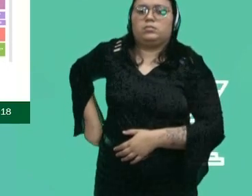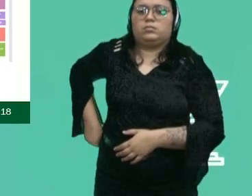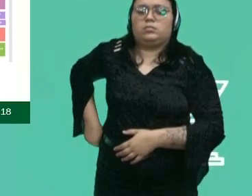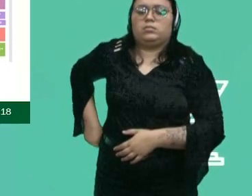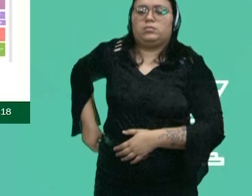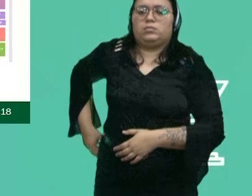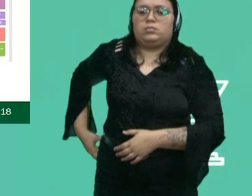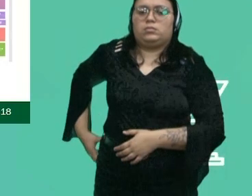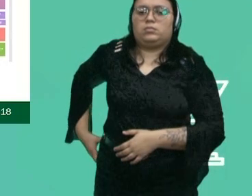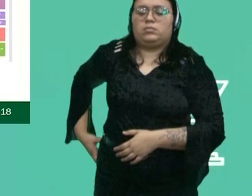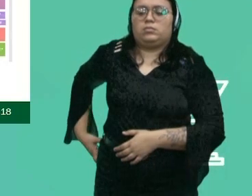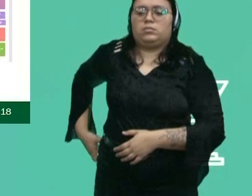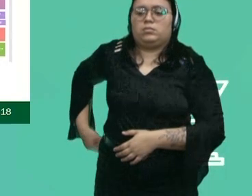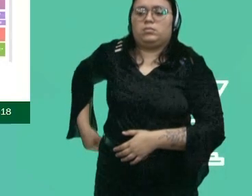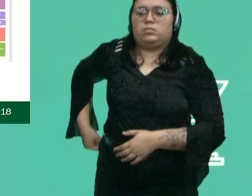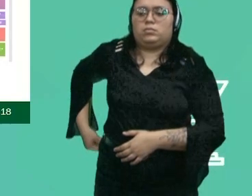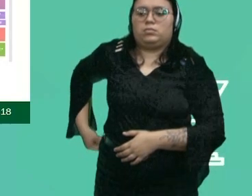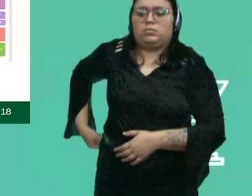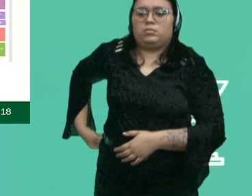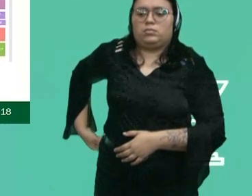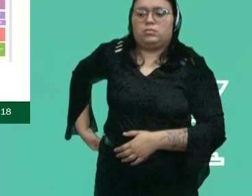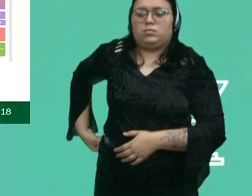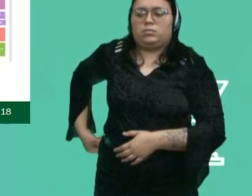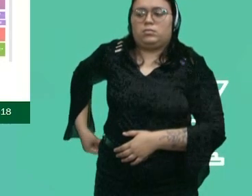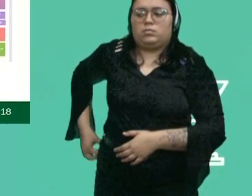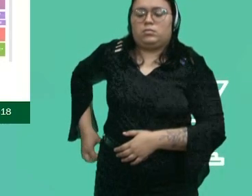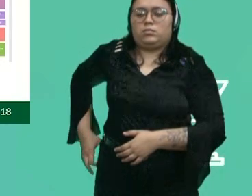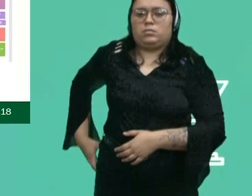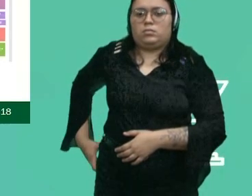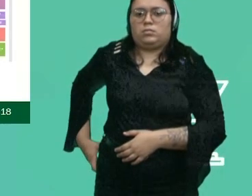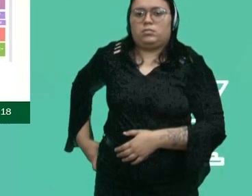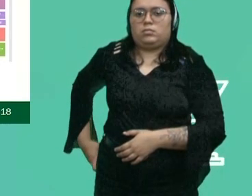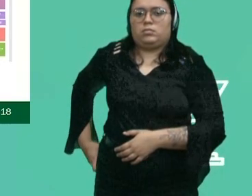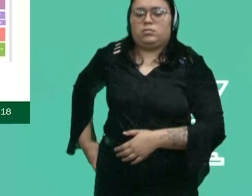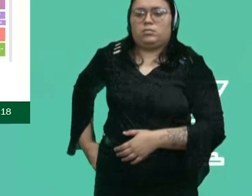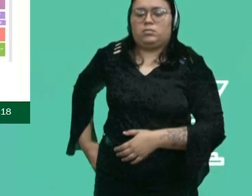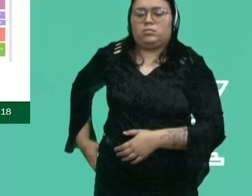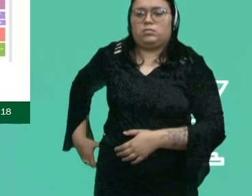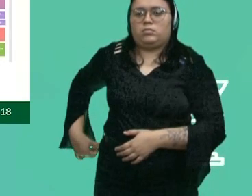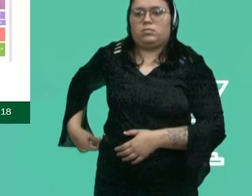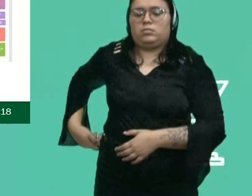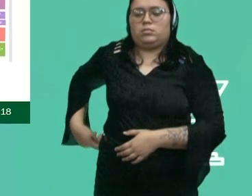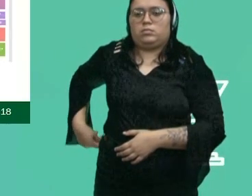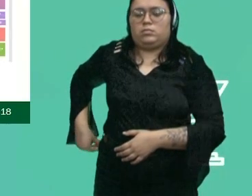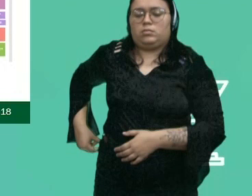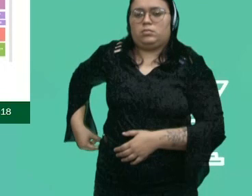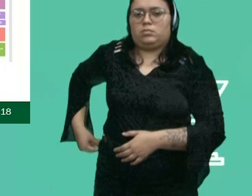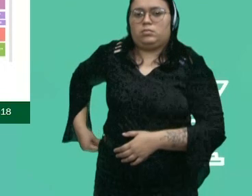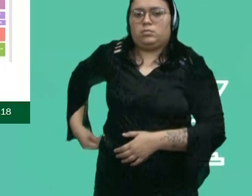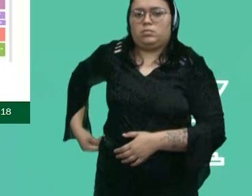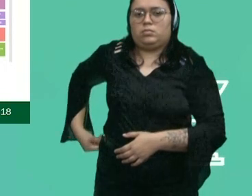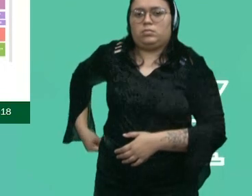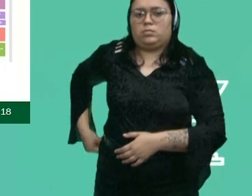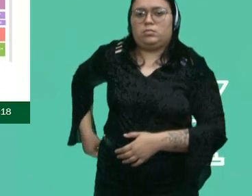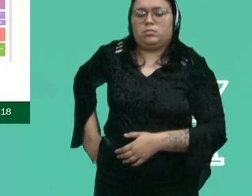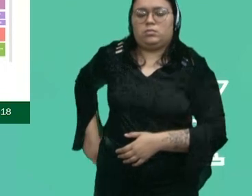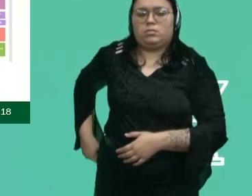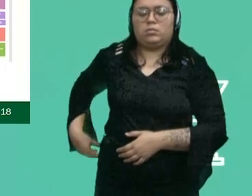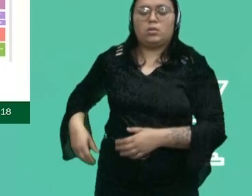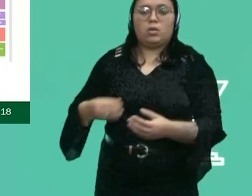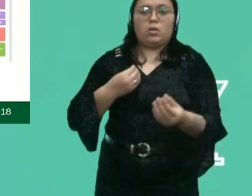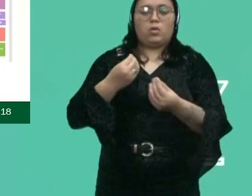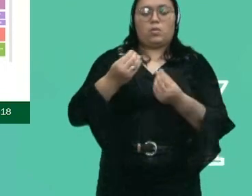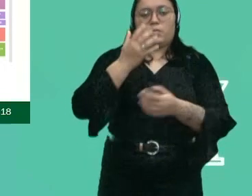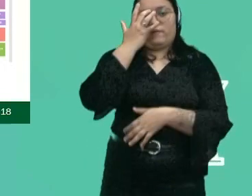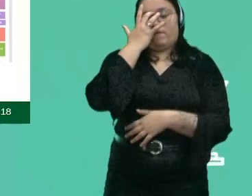We're looking at how do we facilitate international trade, the Common Analytical Framework for a Clean Hydrogen